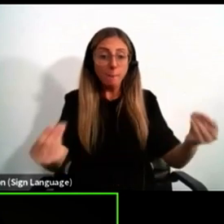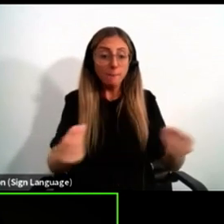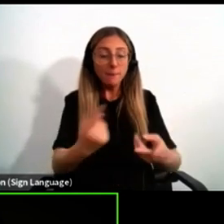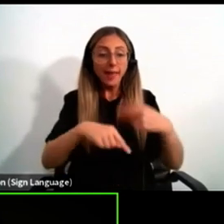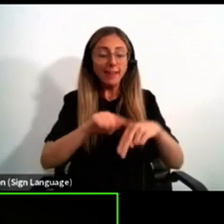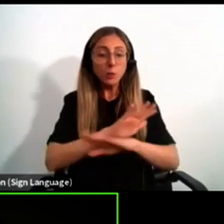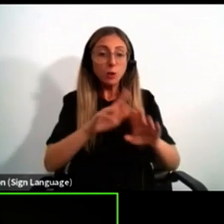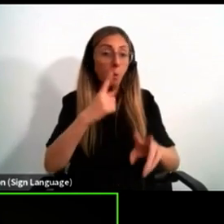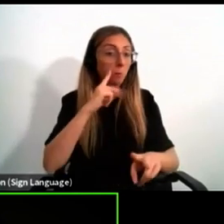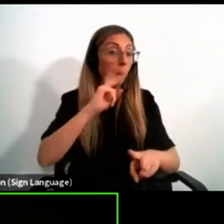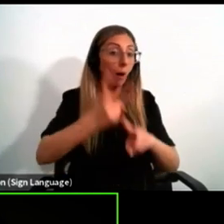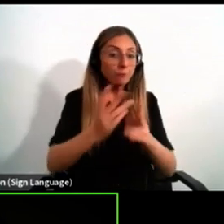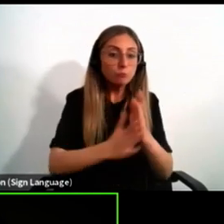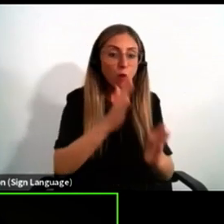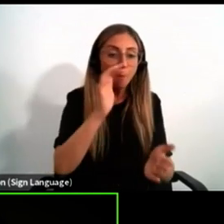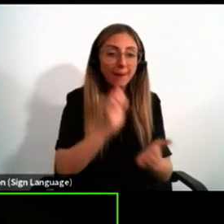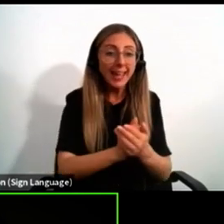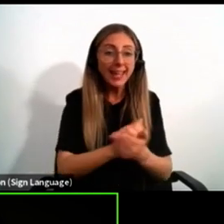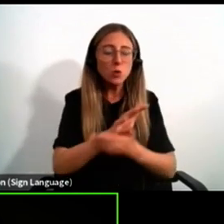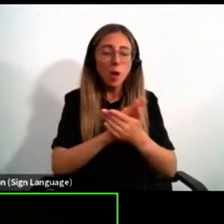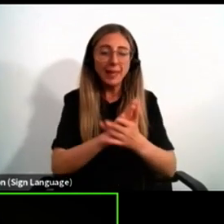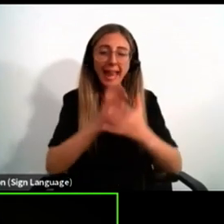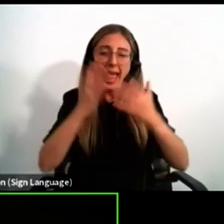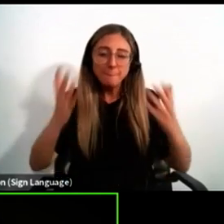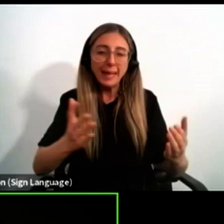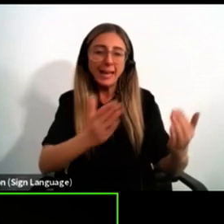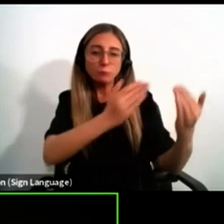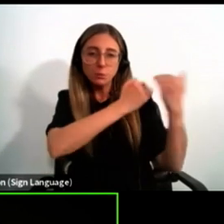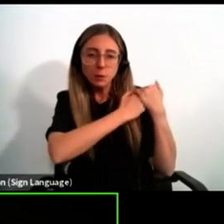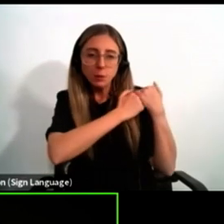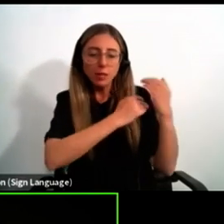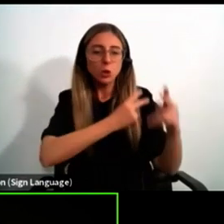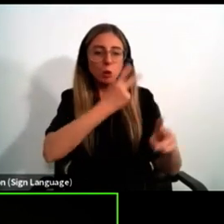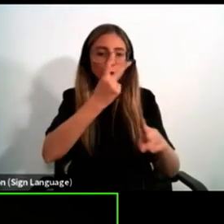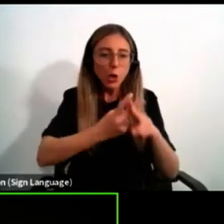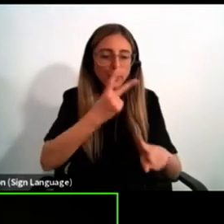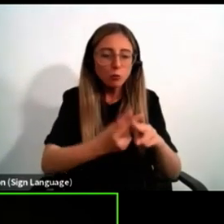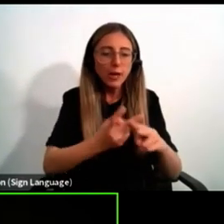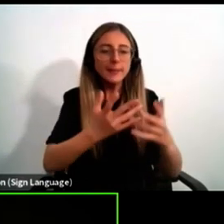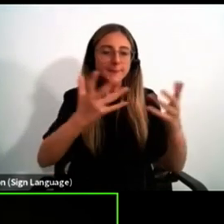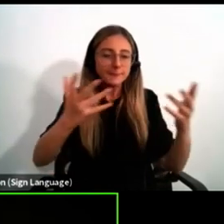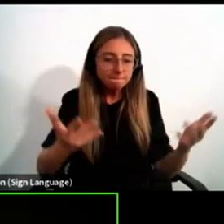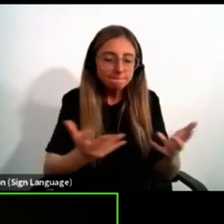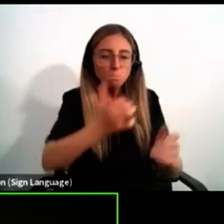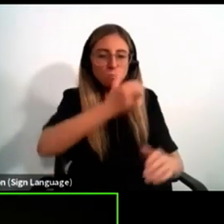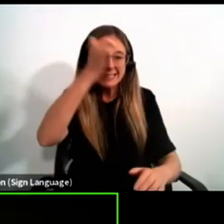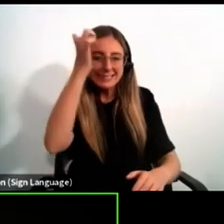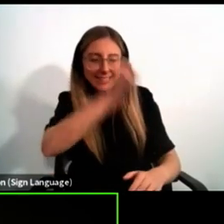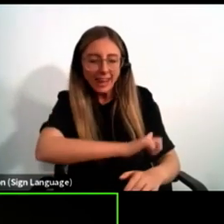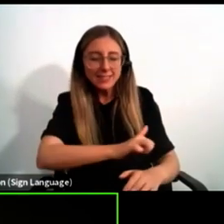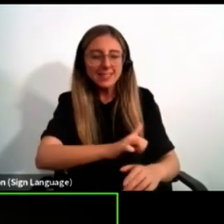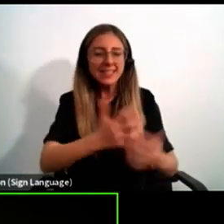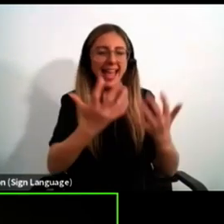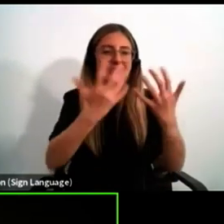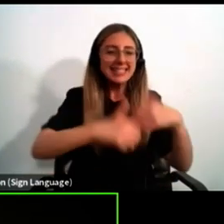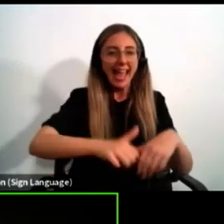properly. So we have a huge responsibility of nurturing that fledgling, that talented, that tech-savvy